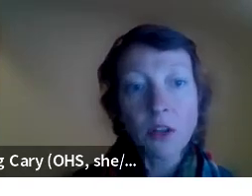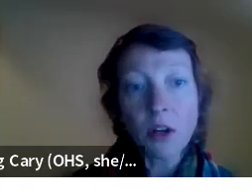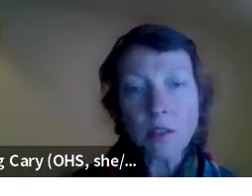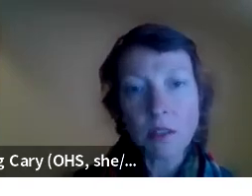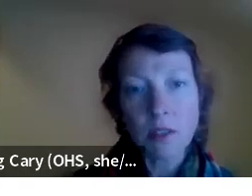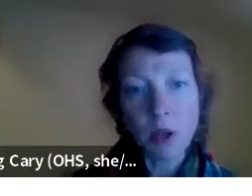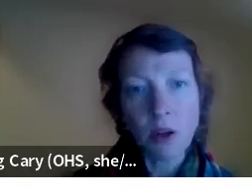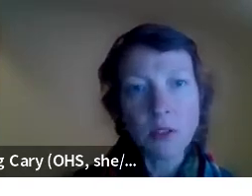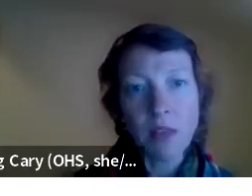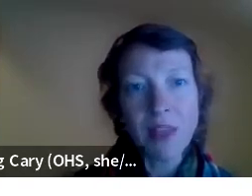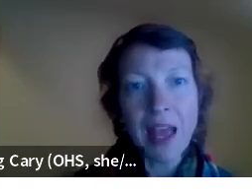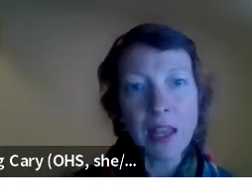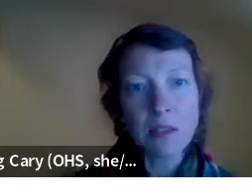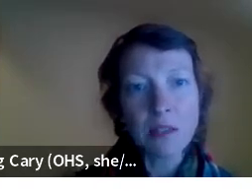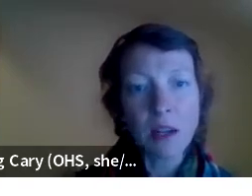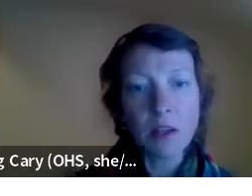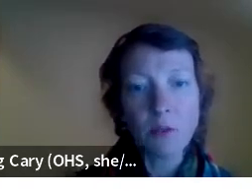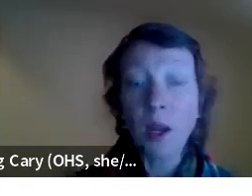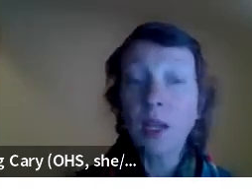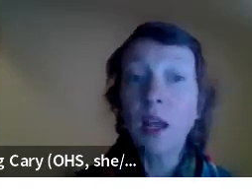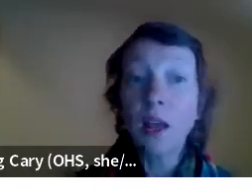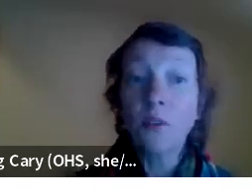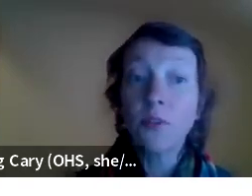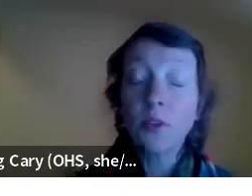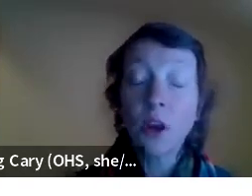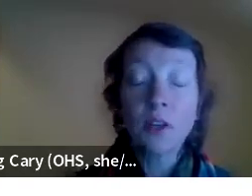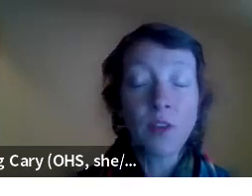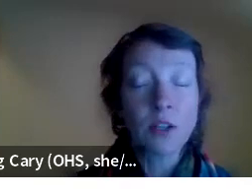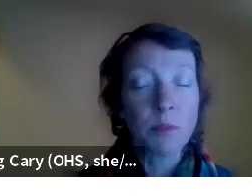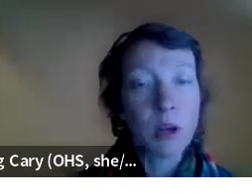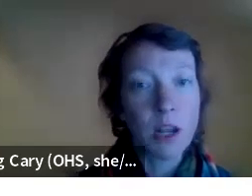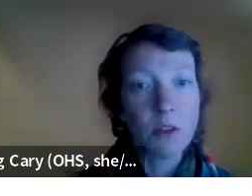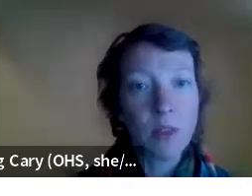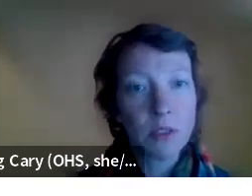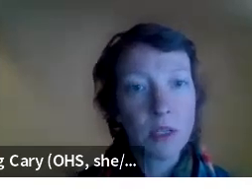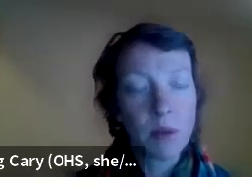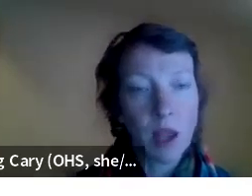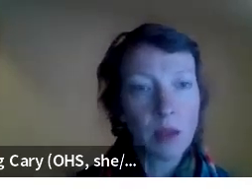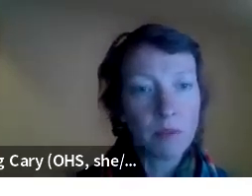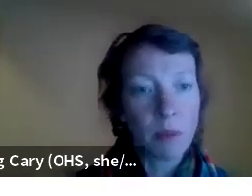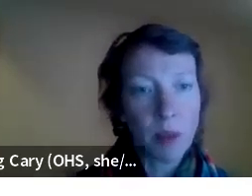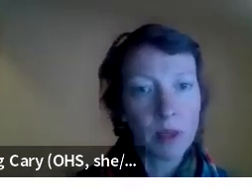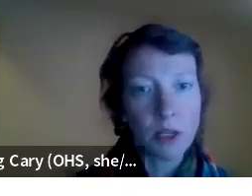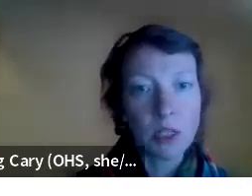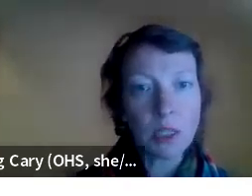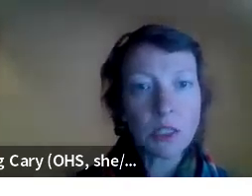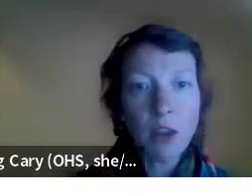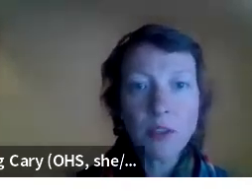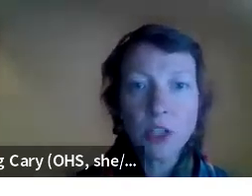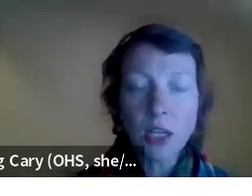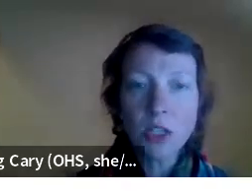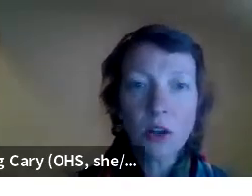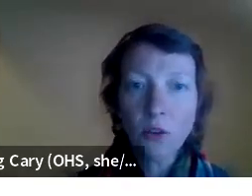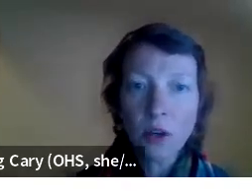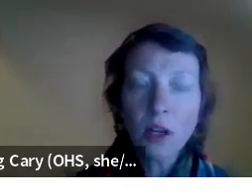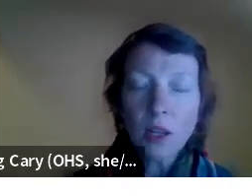The darkest zip codes have the highest rate of COVID infections per 100,000 of their population. And this graph